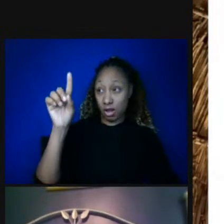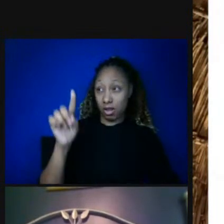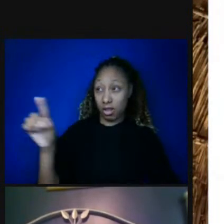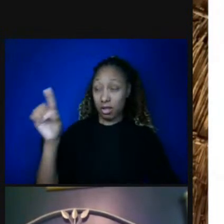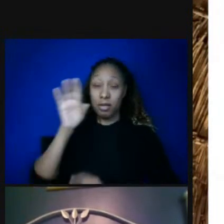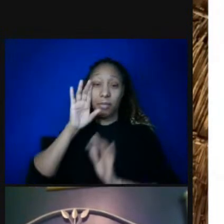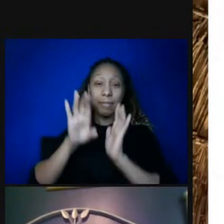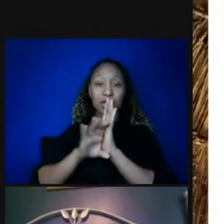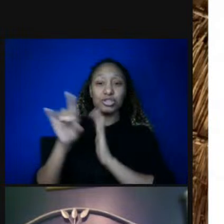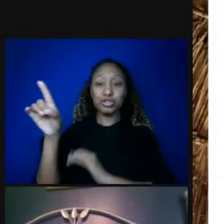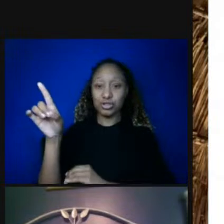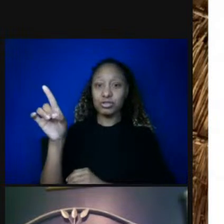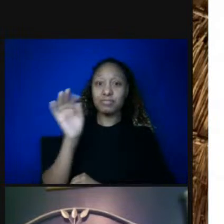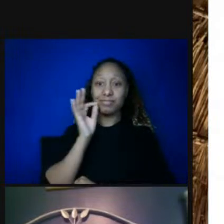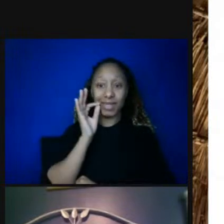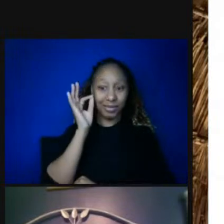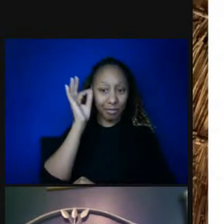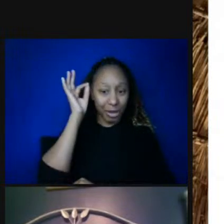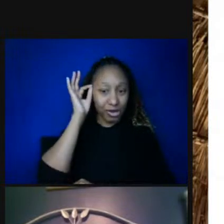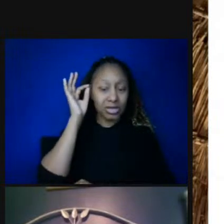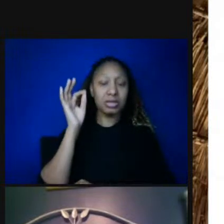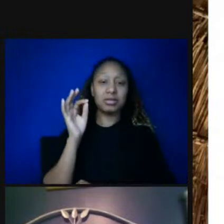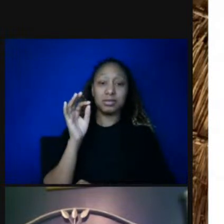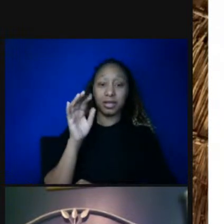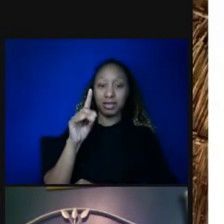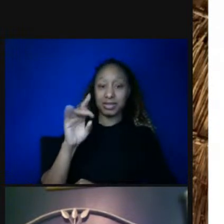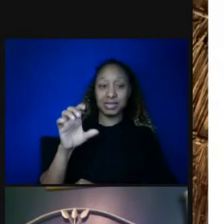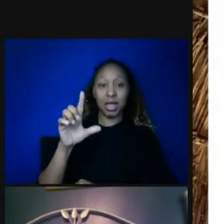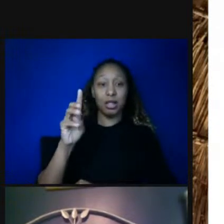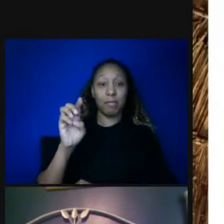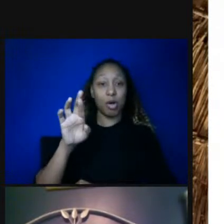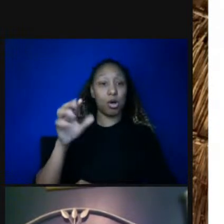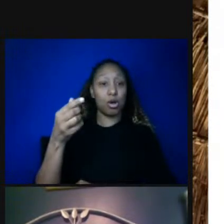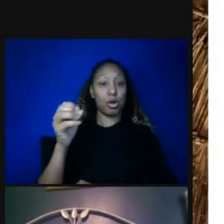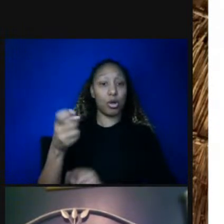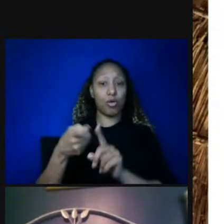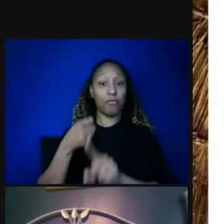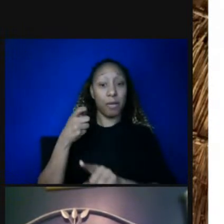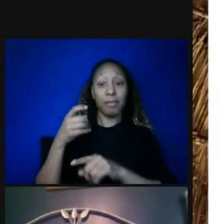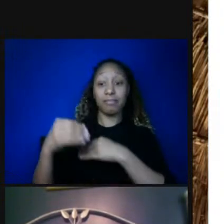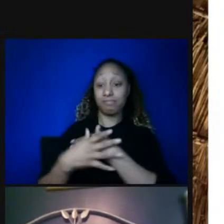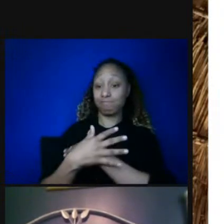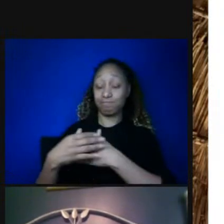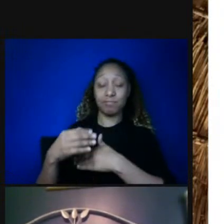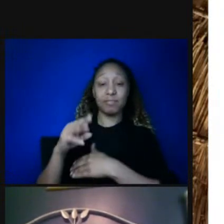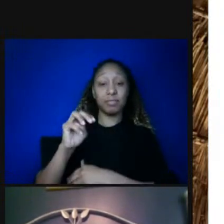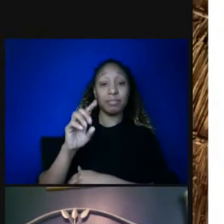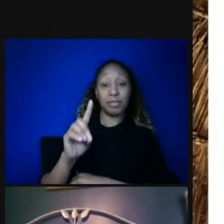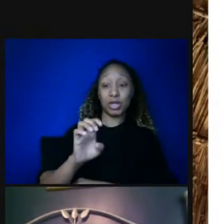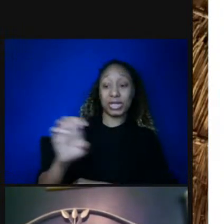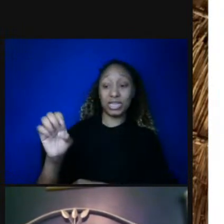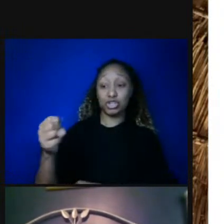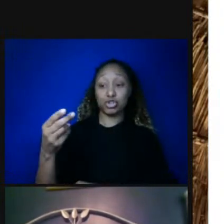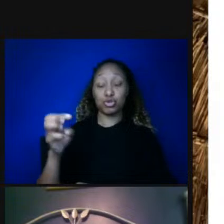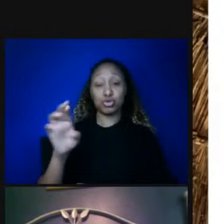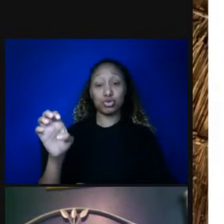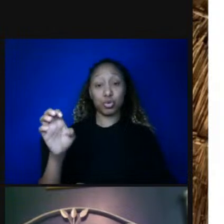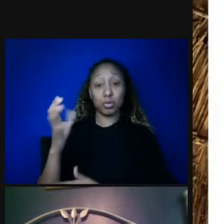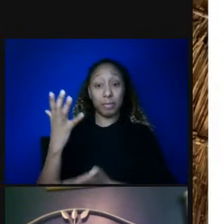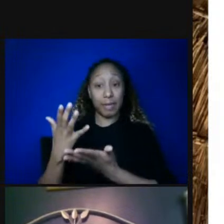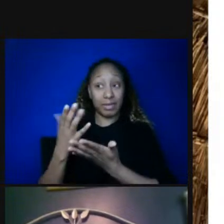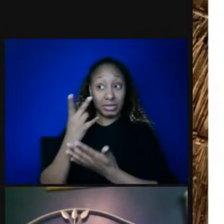of contemporary Native American communities on Delmarva's Peninsula from Maryland's Eastern Shore. You might see some familiar